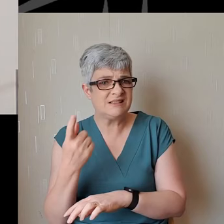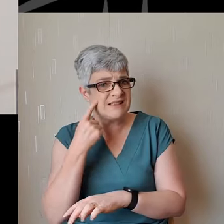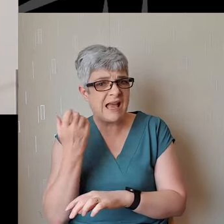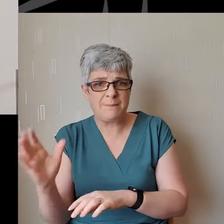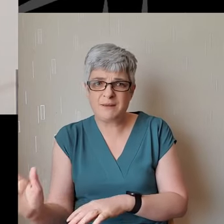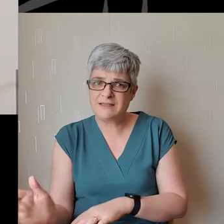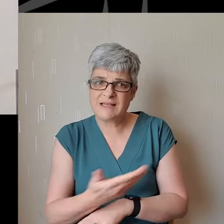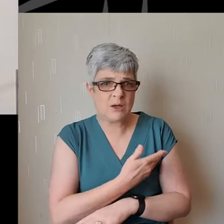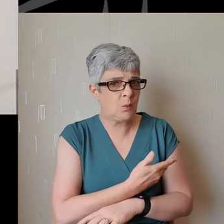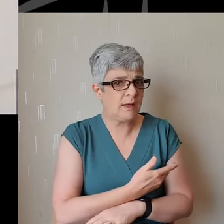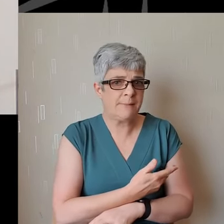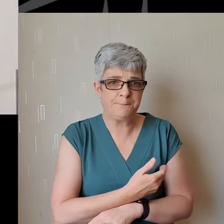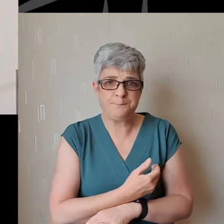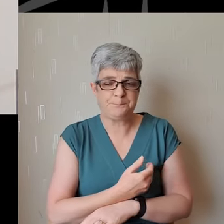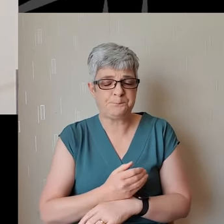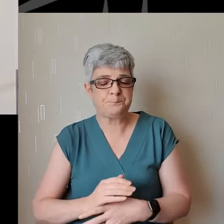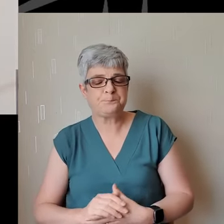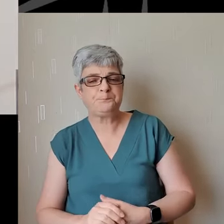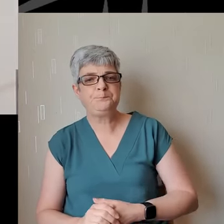us.